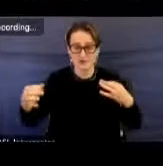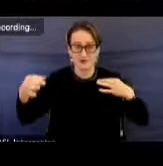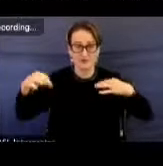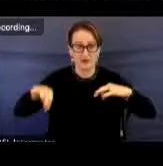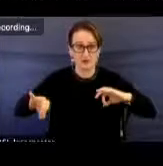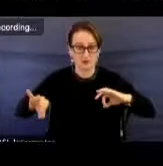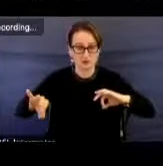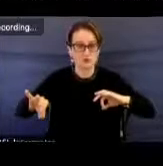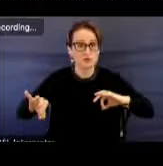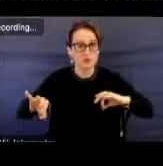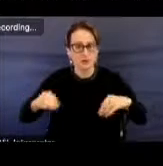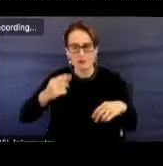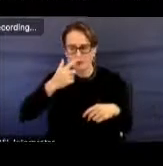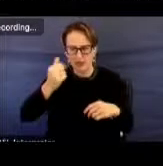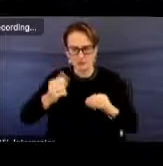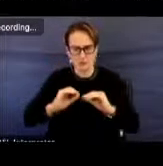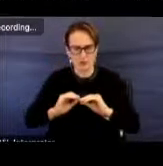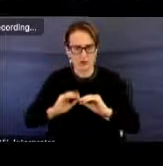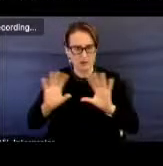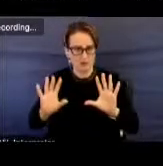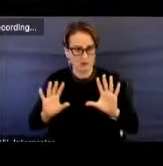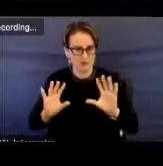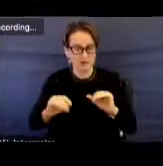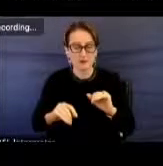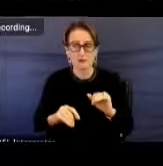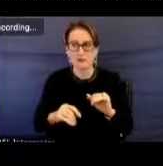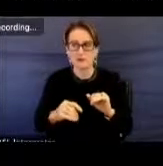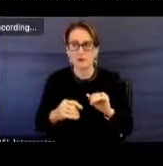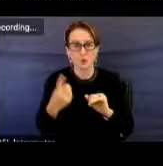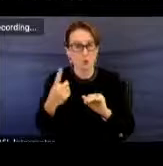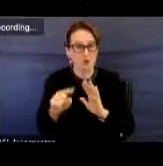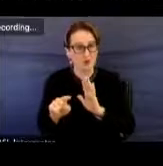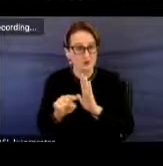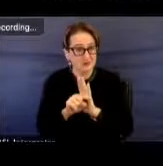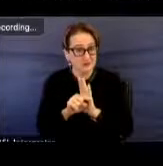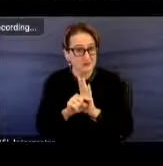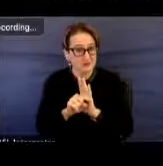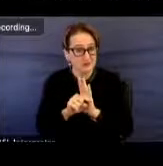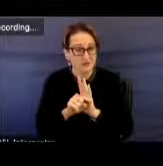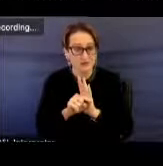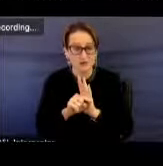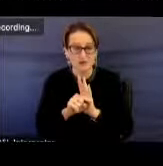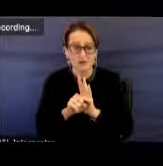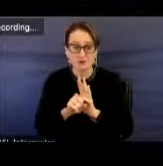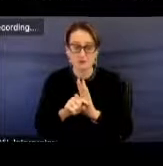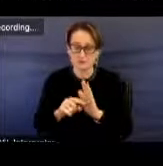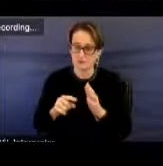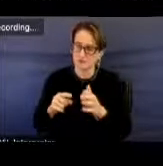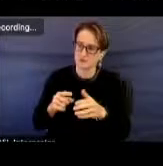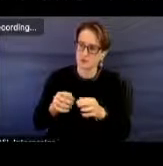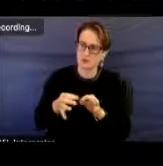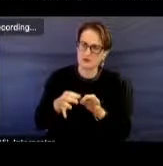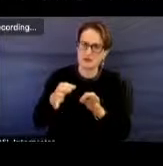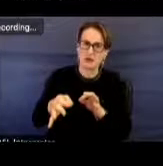greater clarity. I suppose a disadvantage is it would delay any finalization,